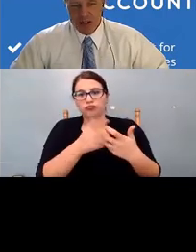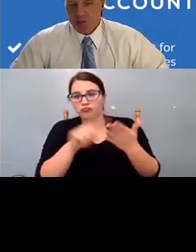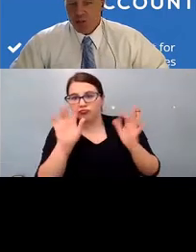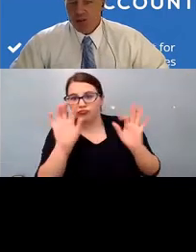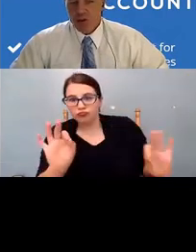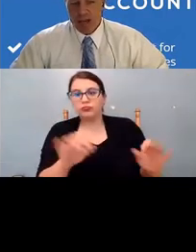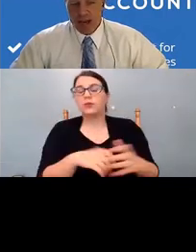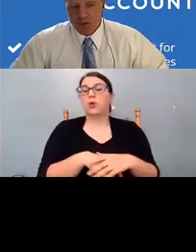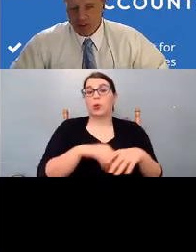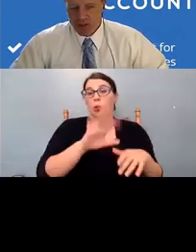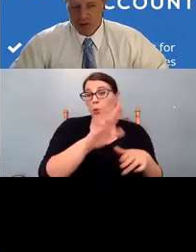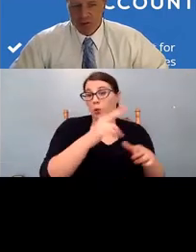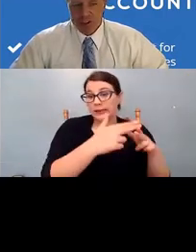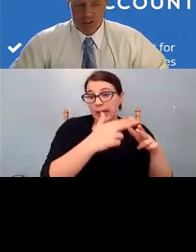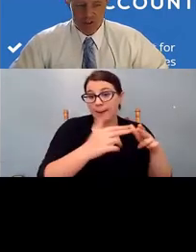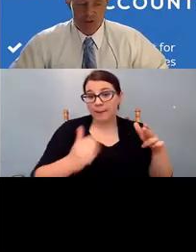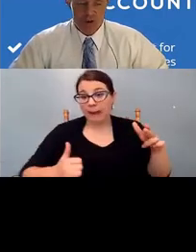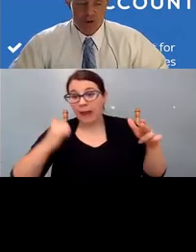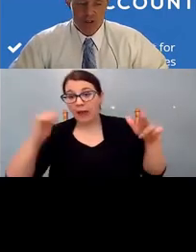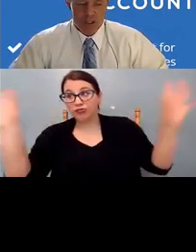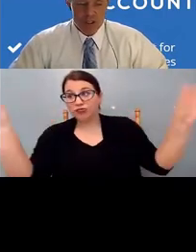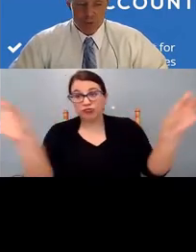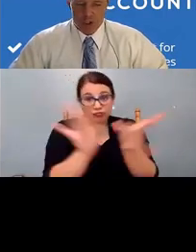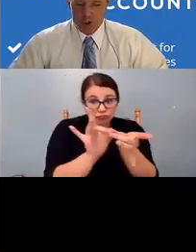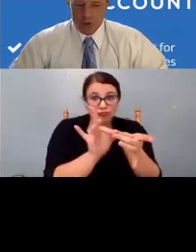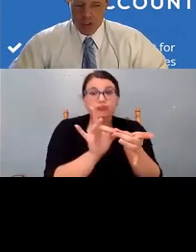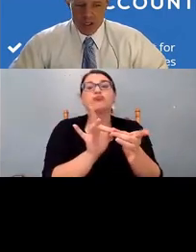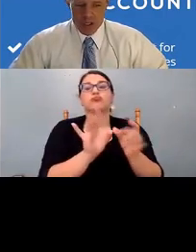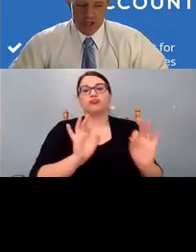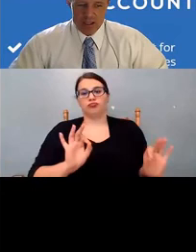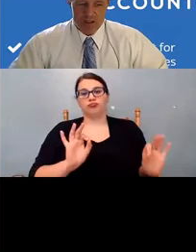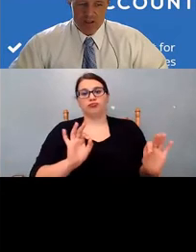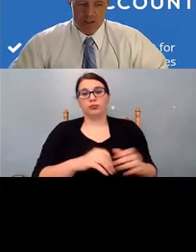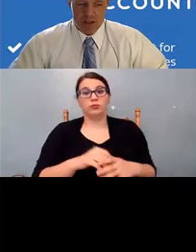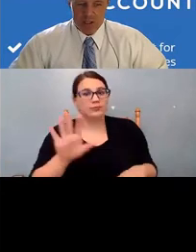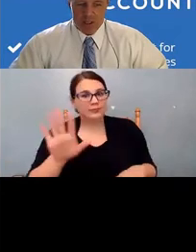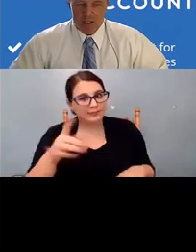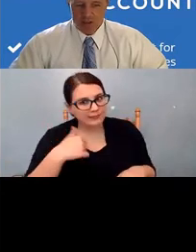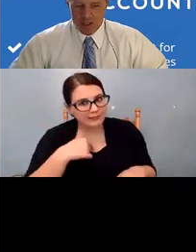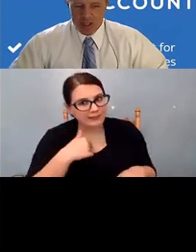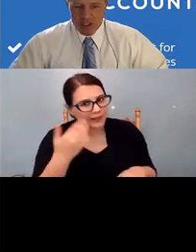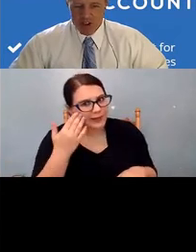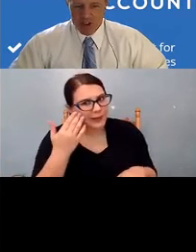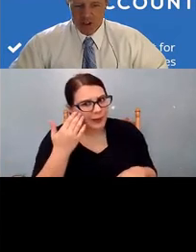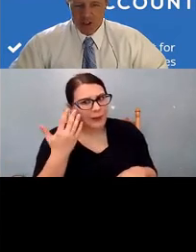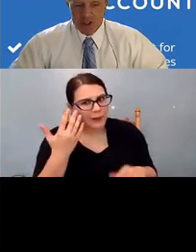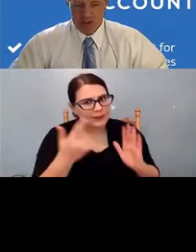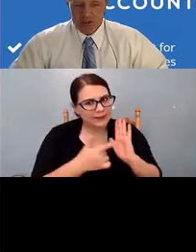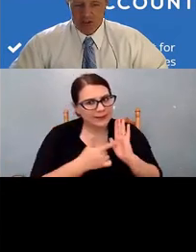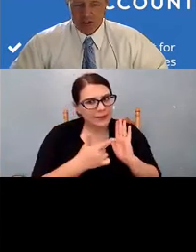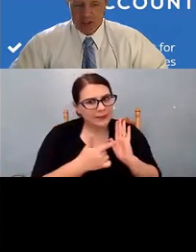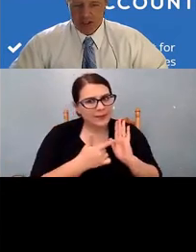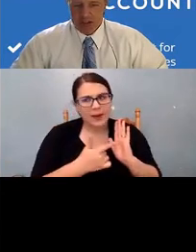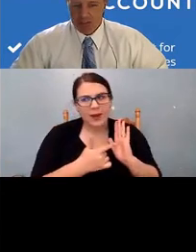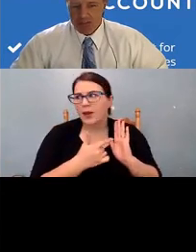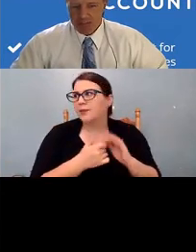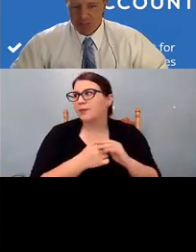your name with address information and so forth. We do realize that because of the nature of